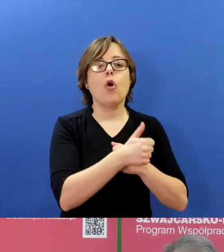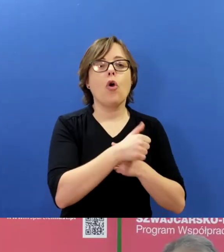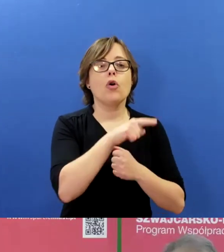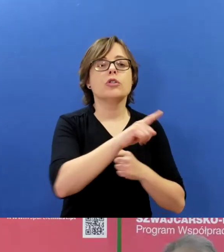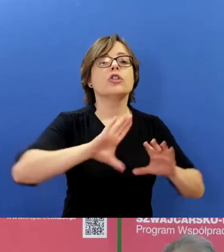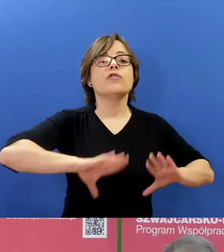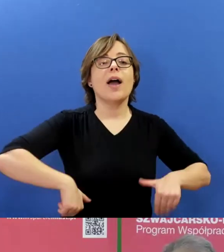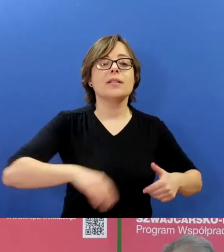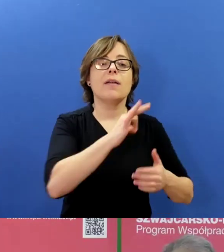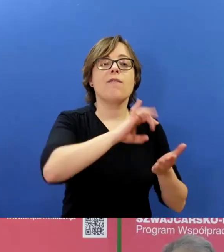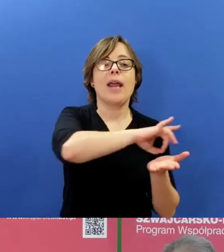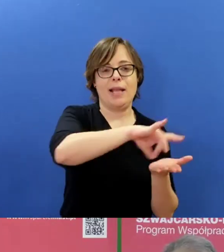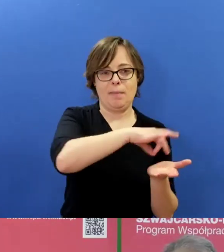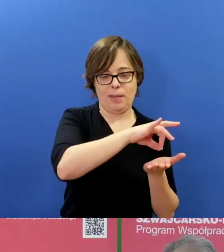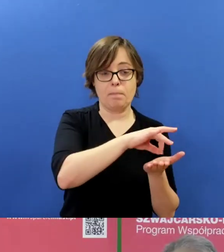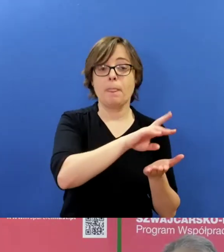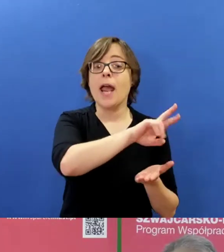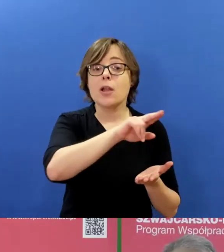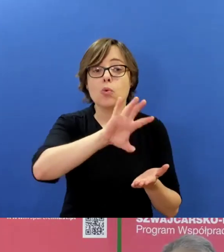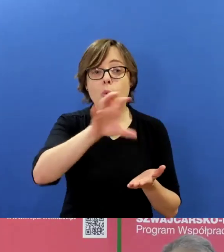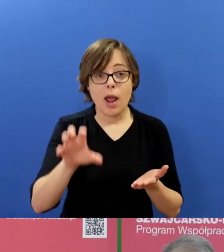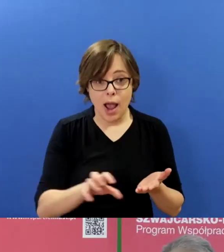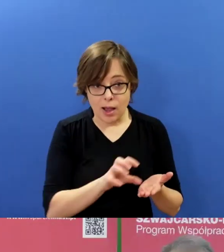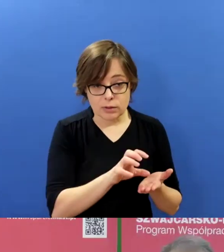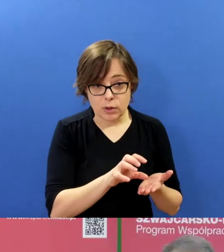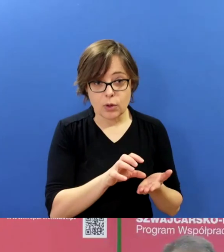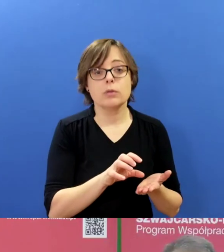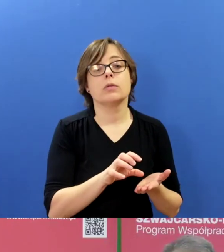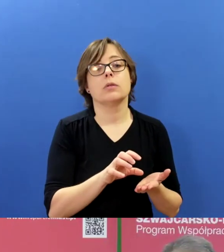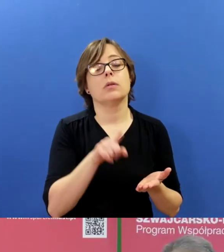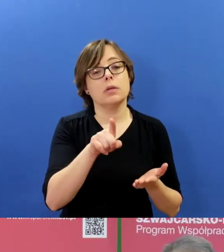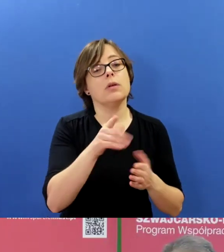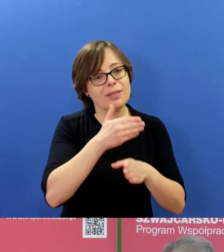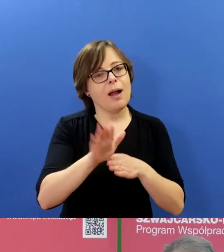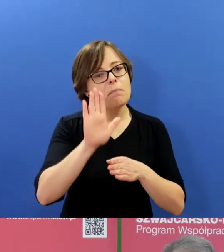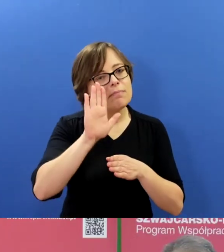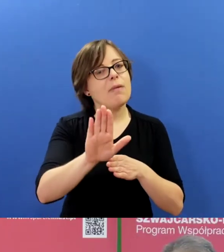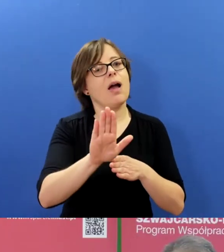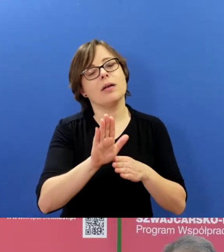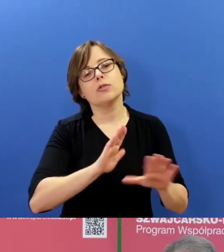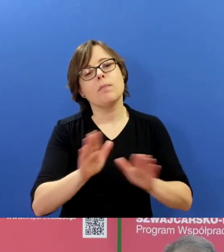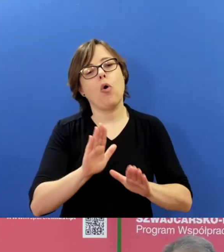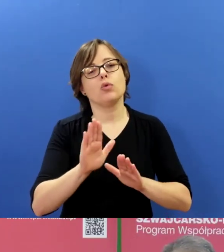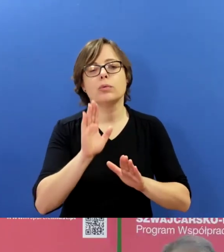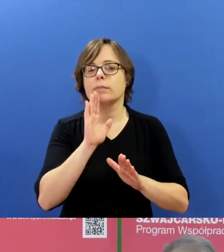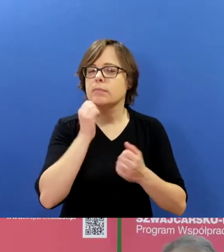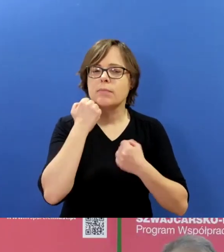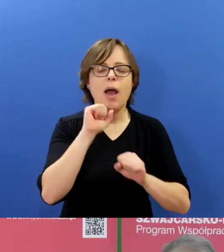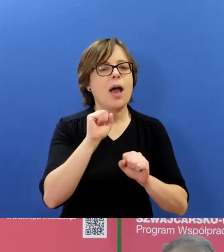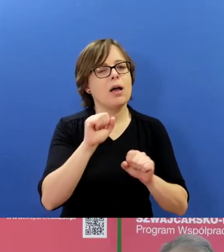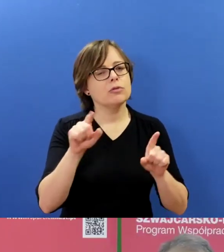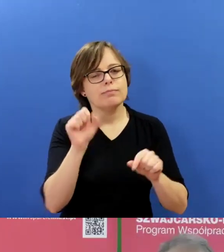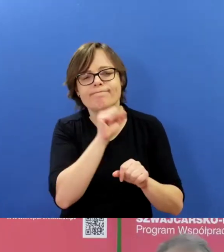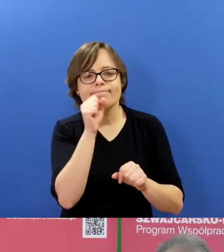cantons like Appenzell, for example, still have a very traditional way of getting citizen